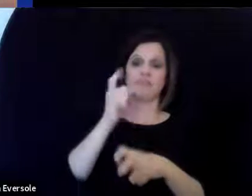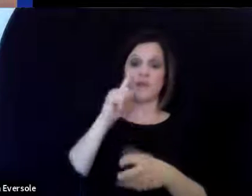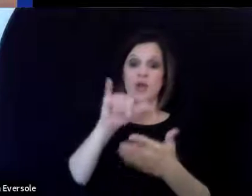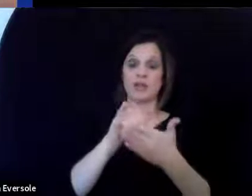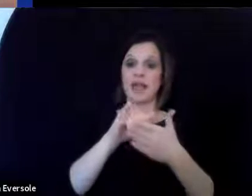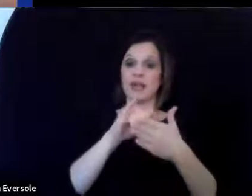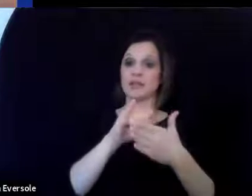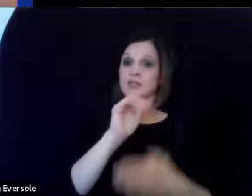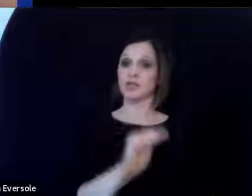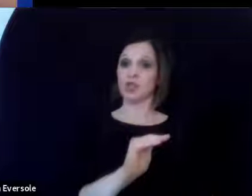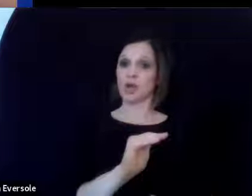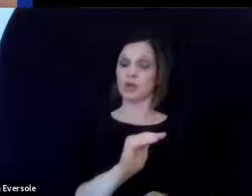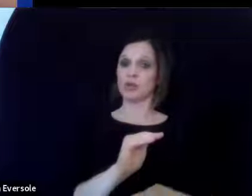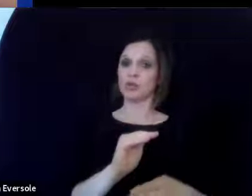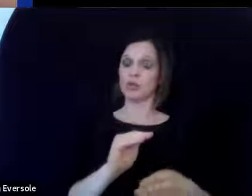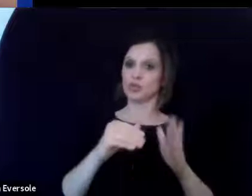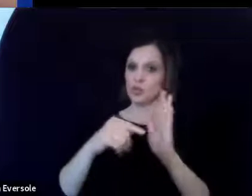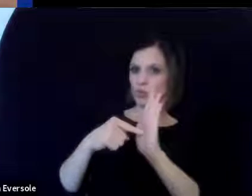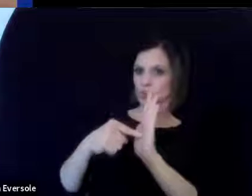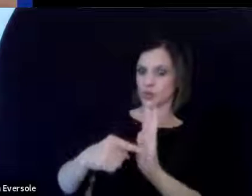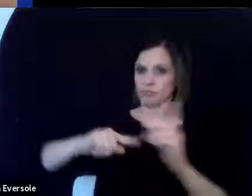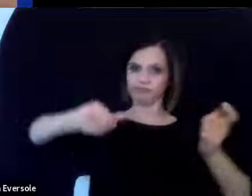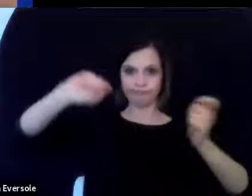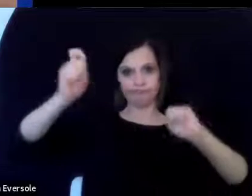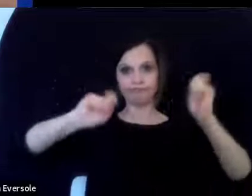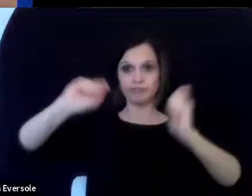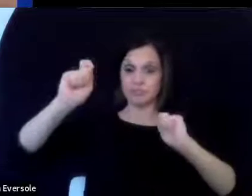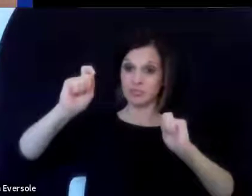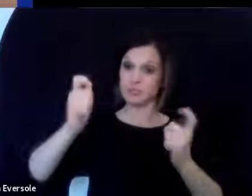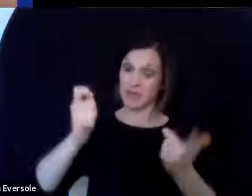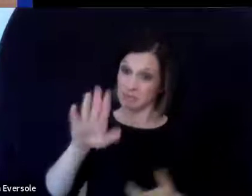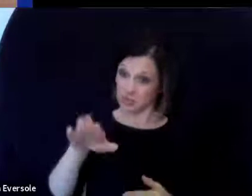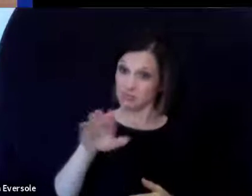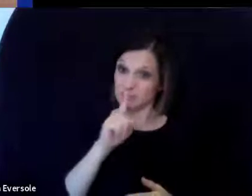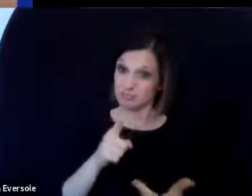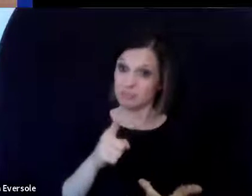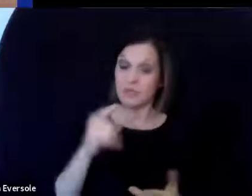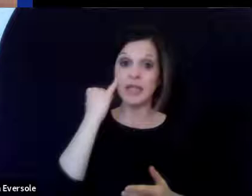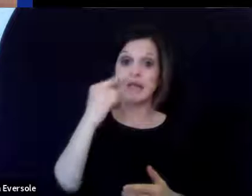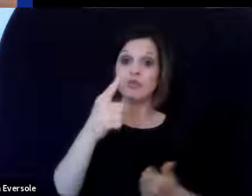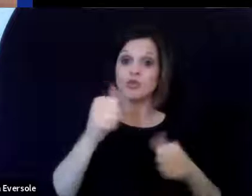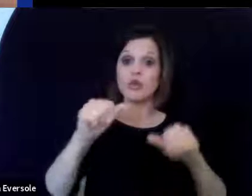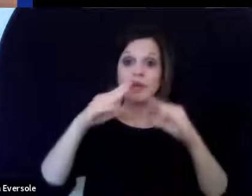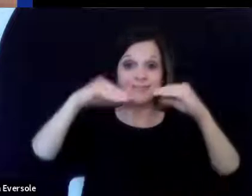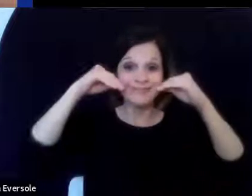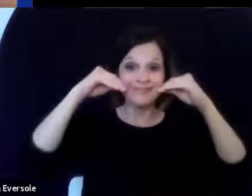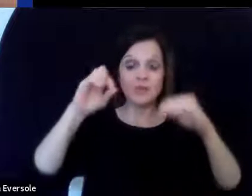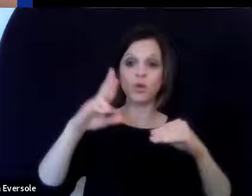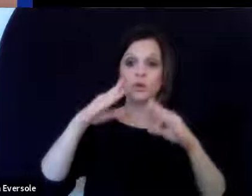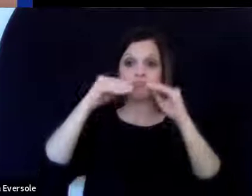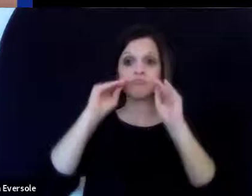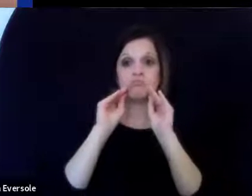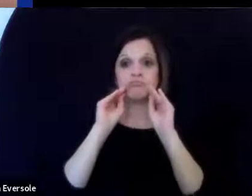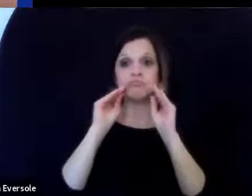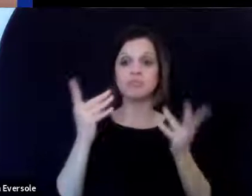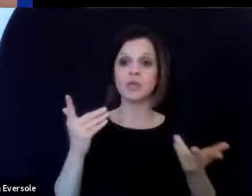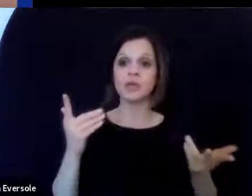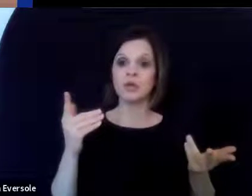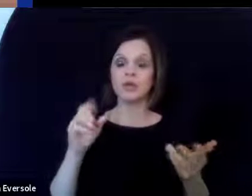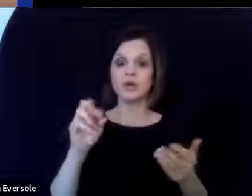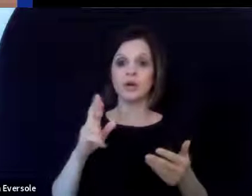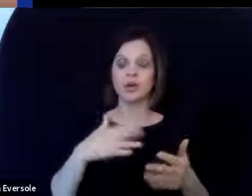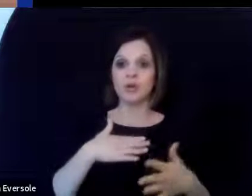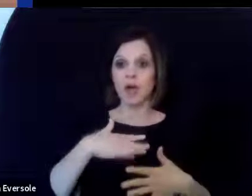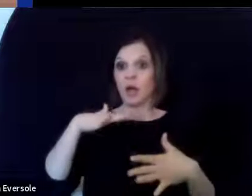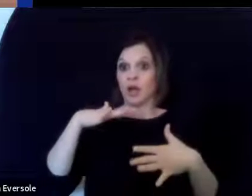to show any facial expression. I mean, think about it. If you try to smile, if you try to frown, if you try to